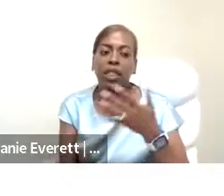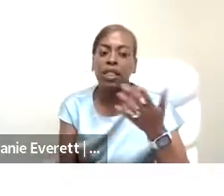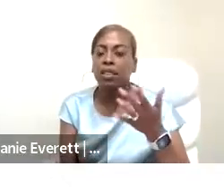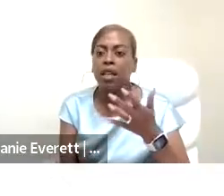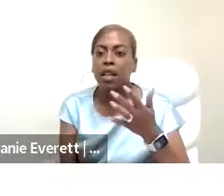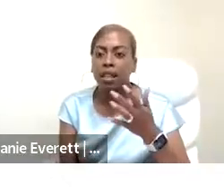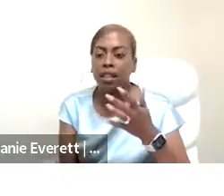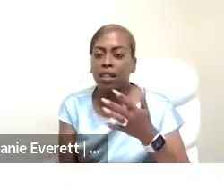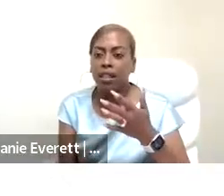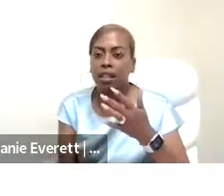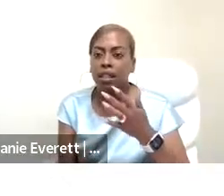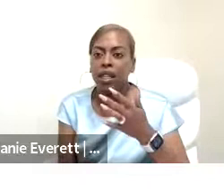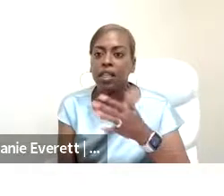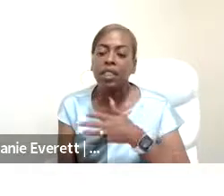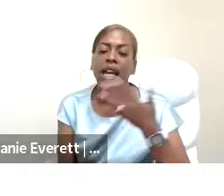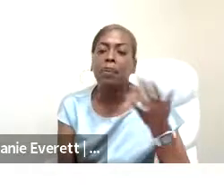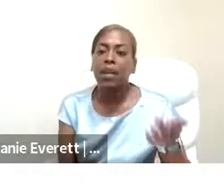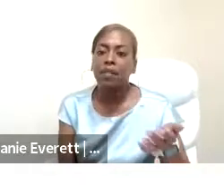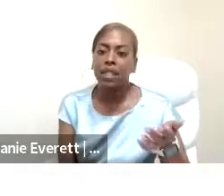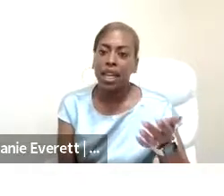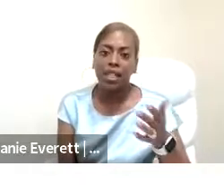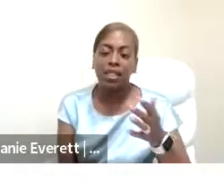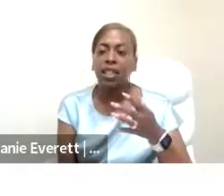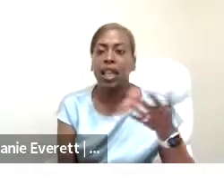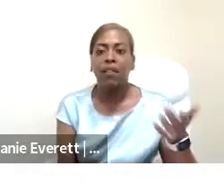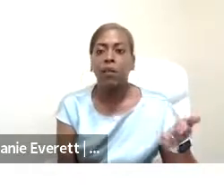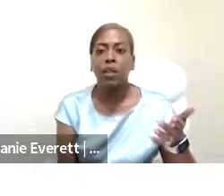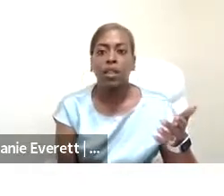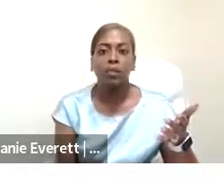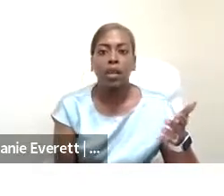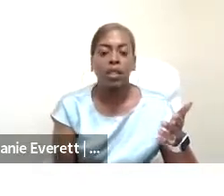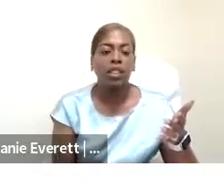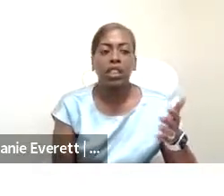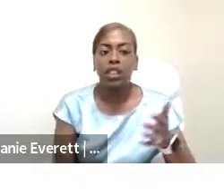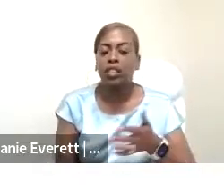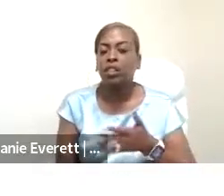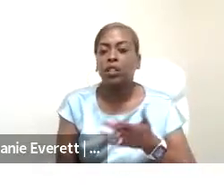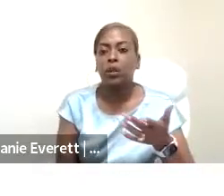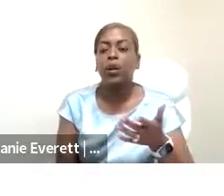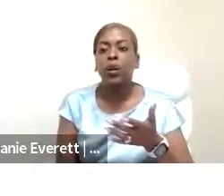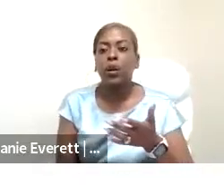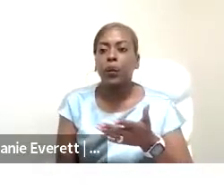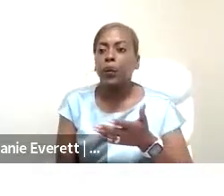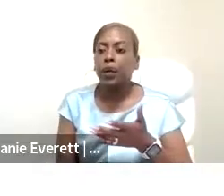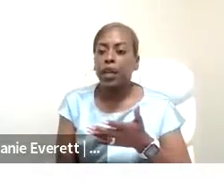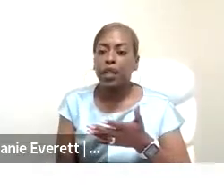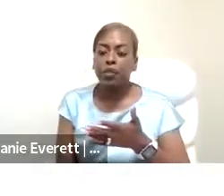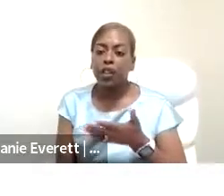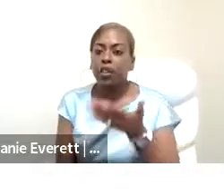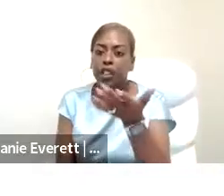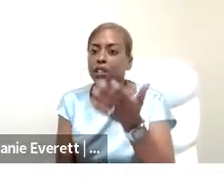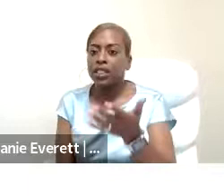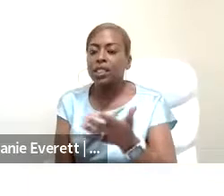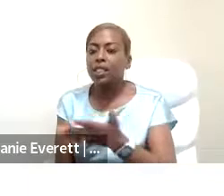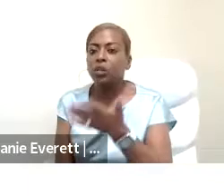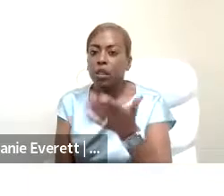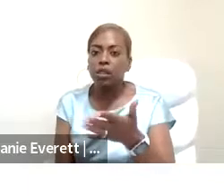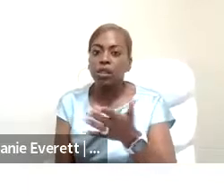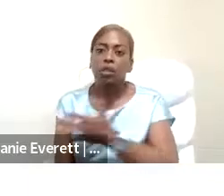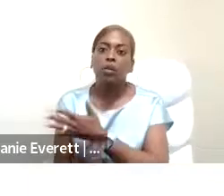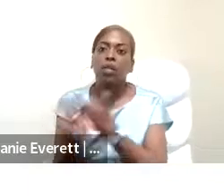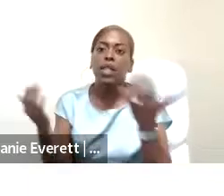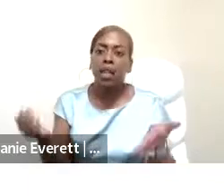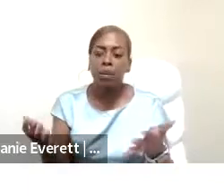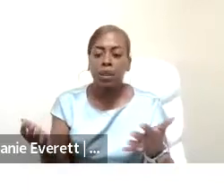involved. I think it doesn't happen every day. It's not like every week that policy changes. So if the chair is